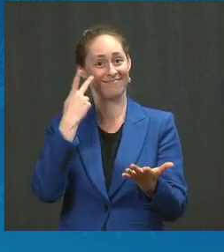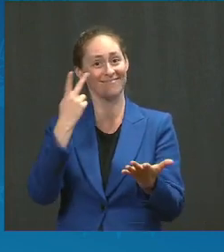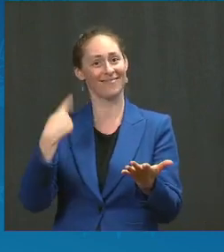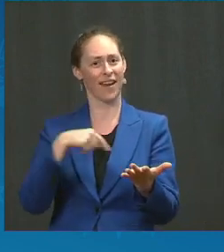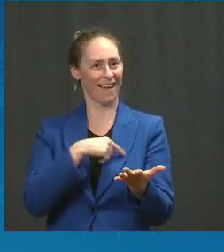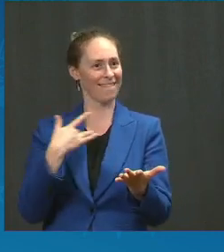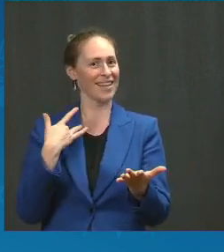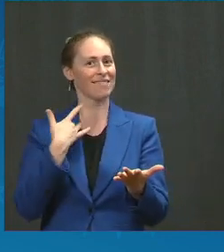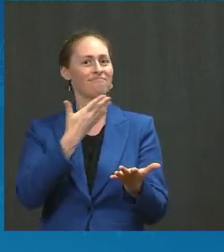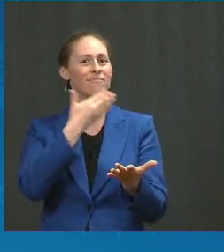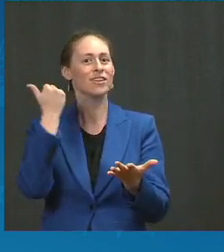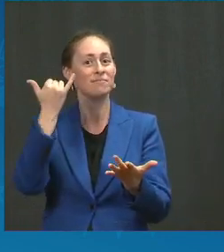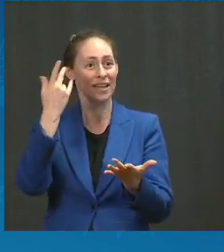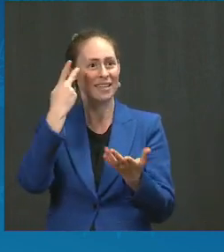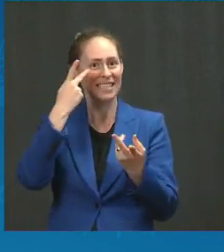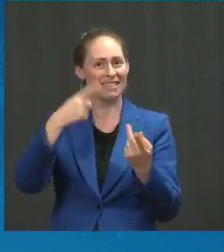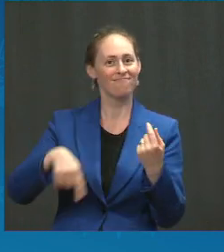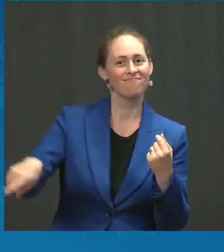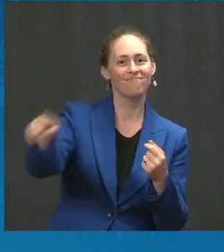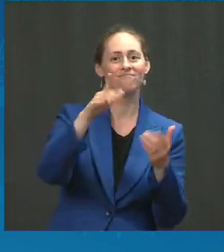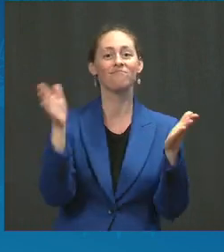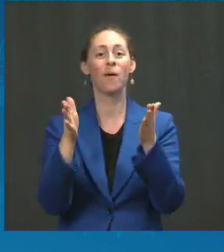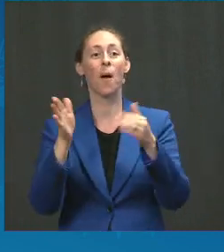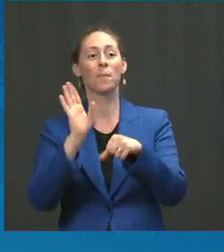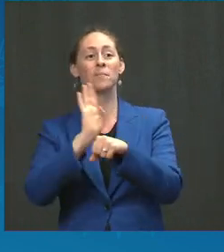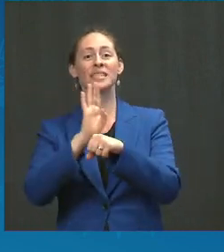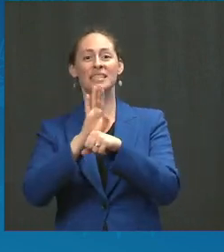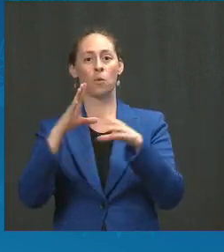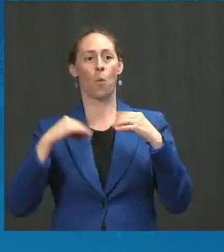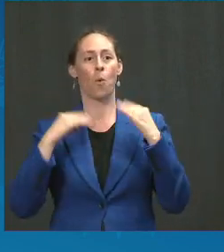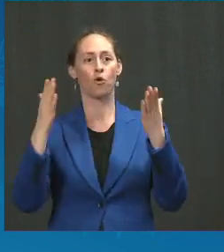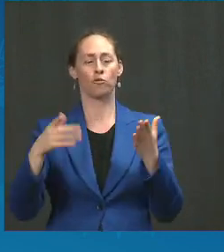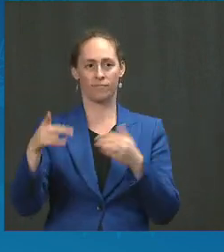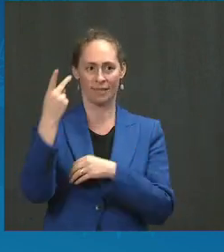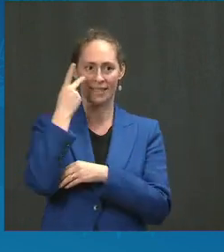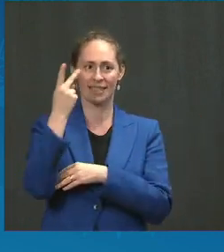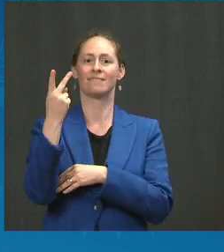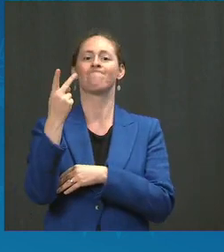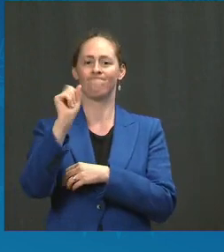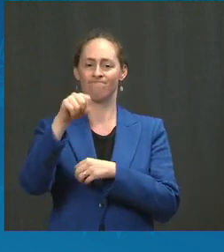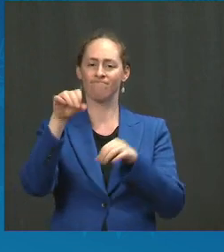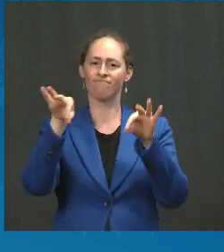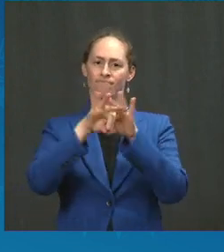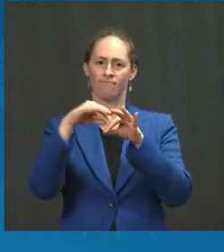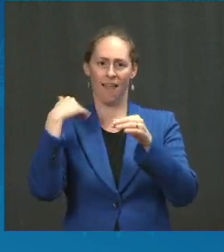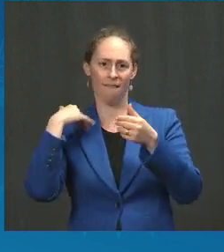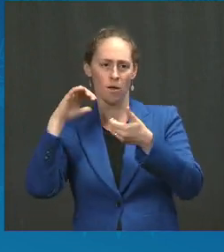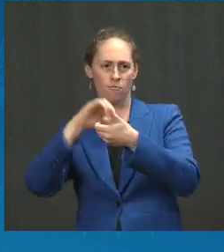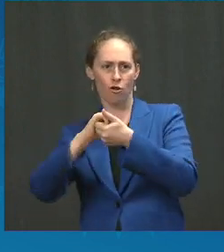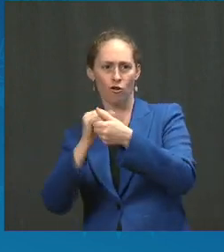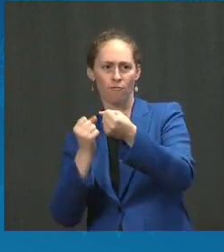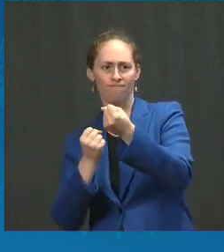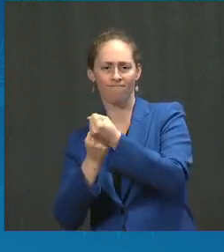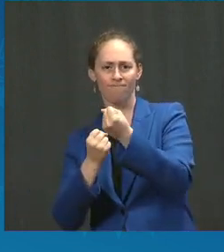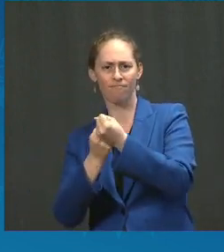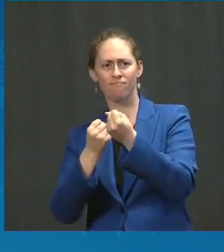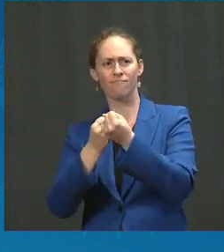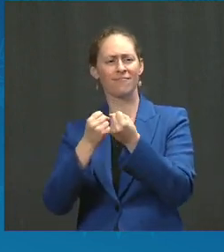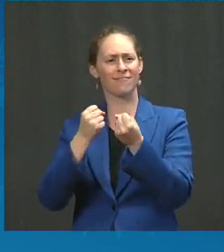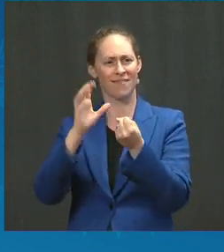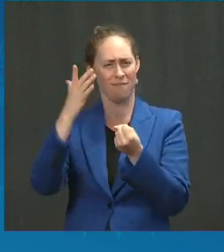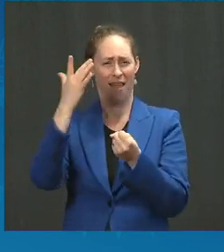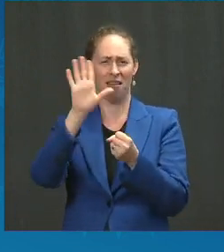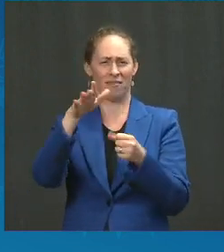a continued partner in their government. But no fear, two amazing women are on the job. The Vice President and the Administrator are both